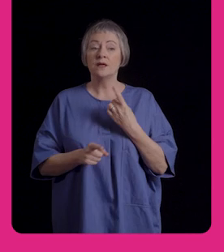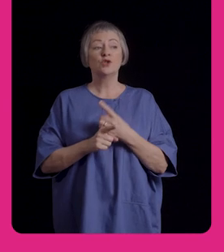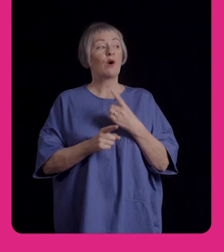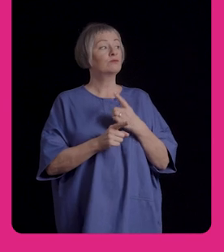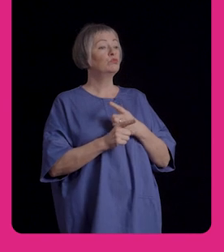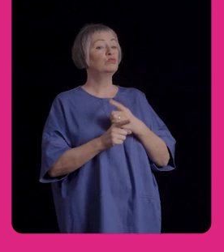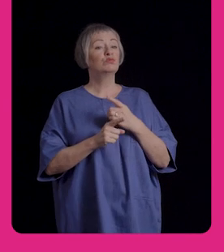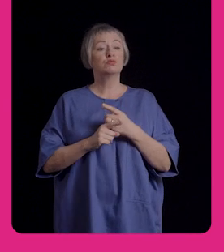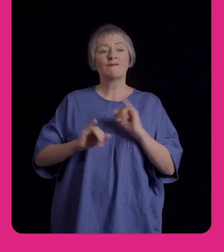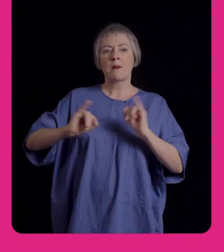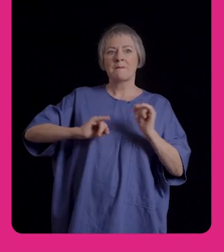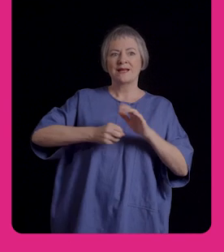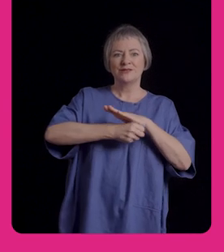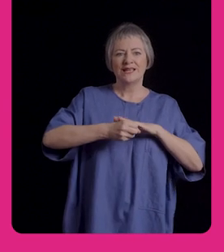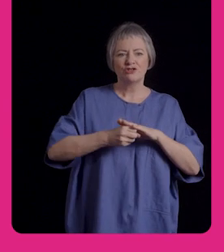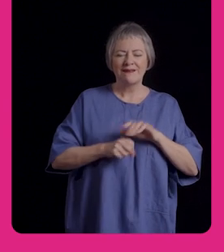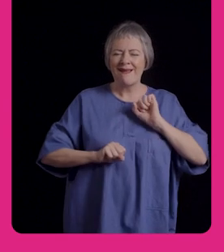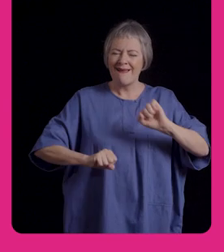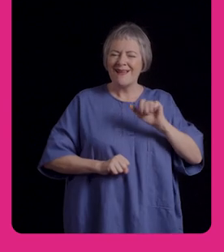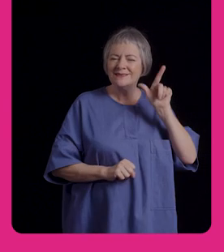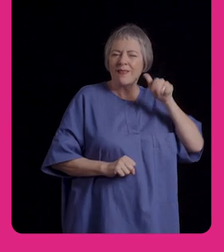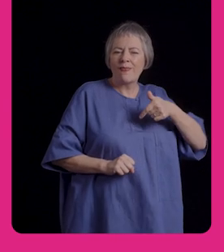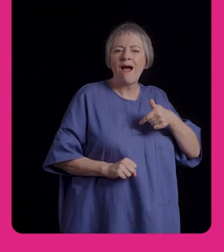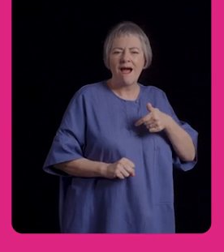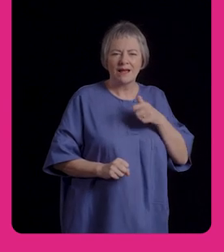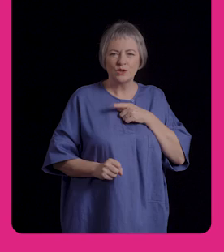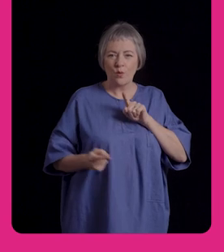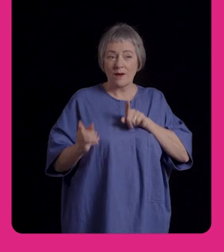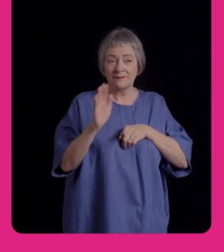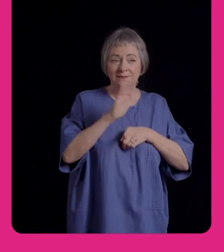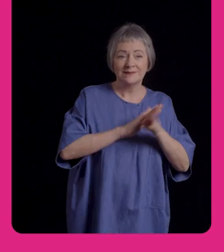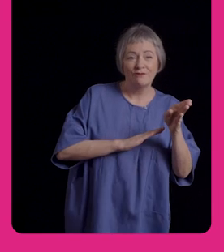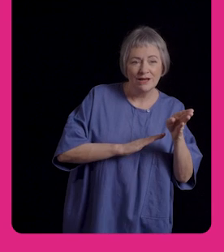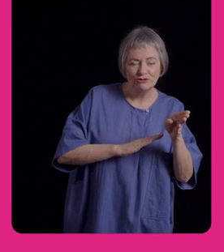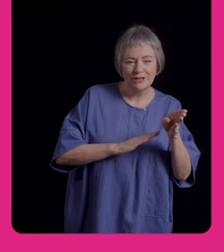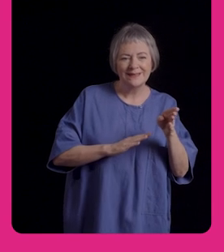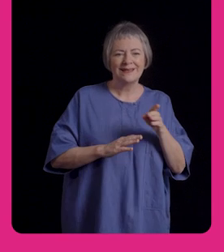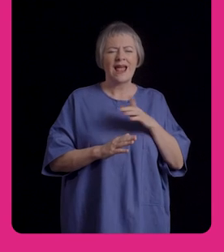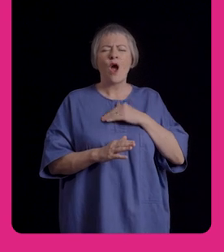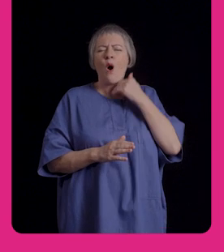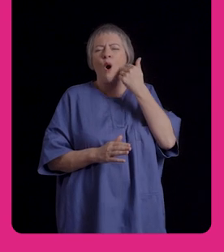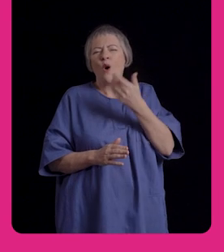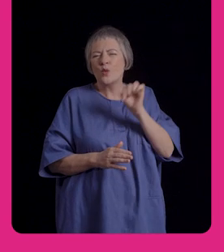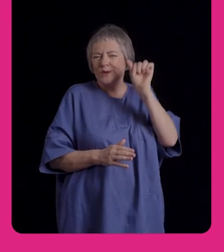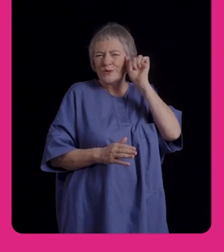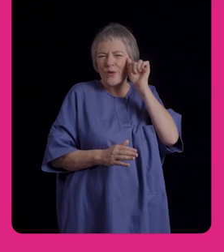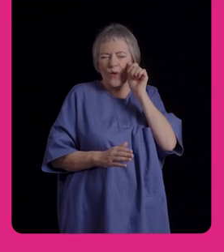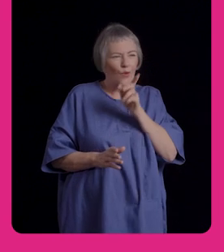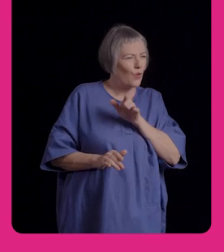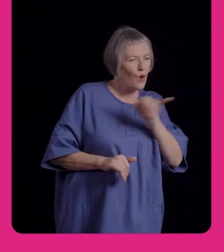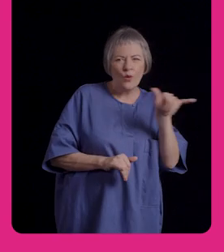out of a bad situation. His luck is one of direction, so he kind of always kind of